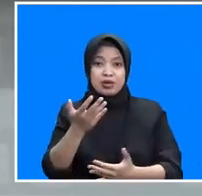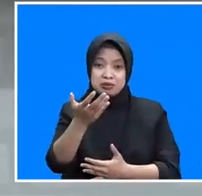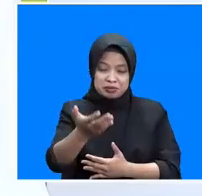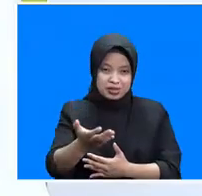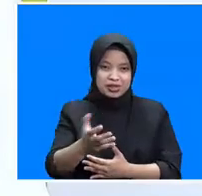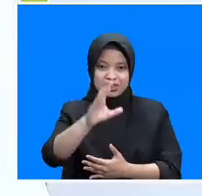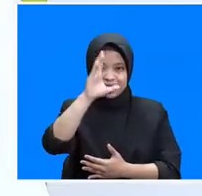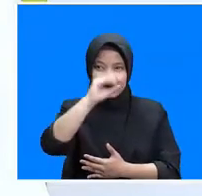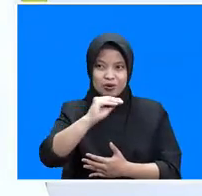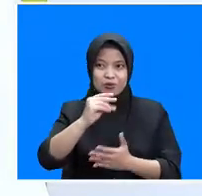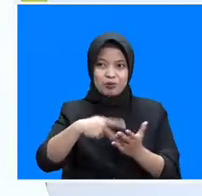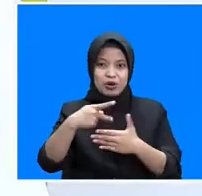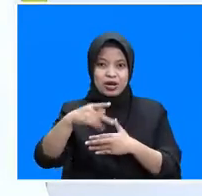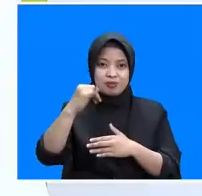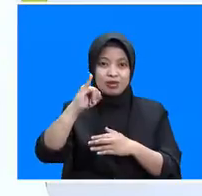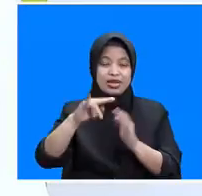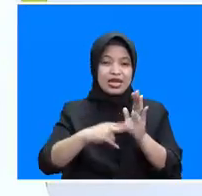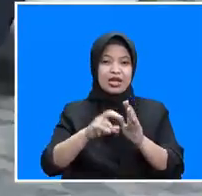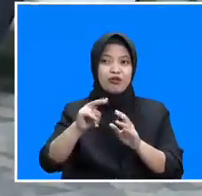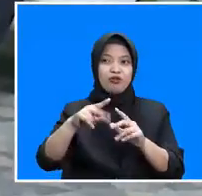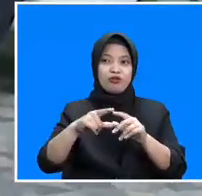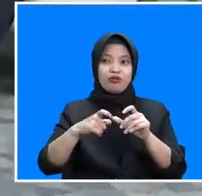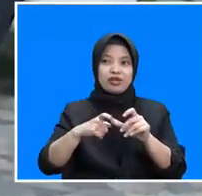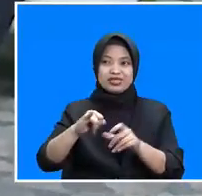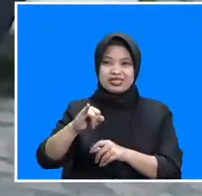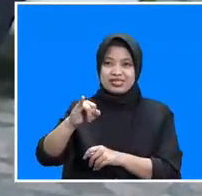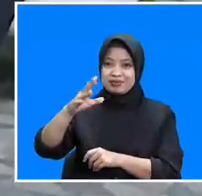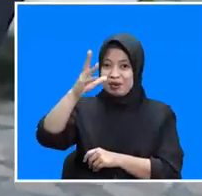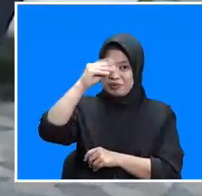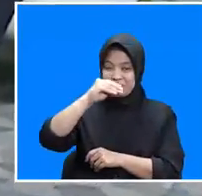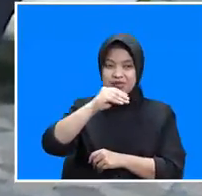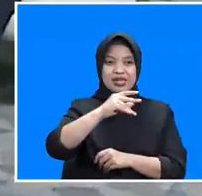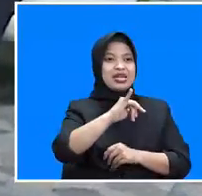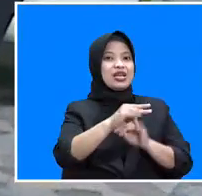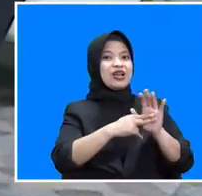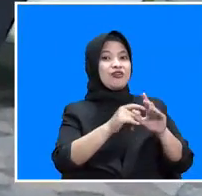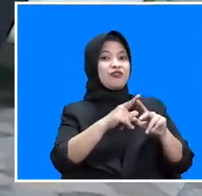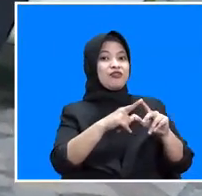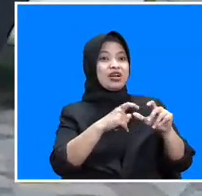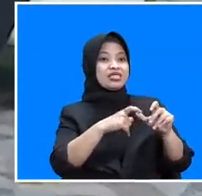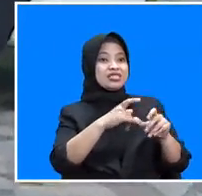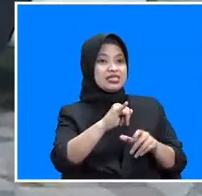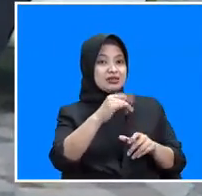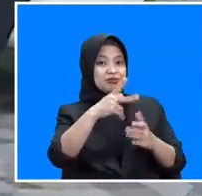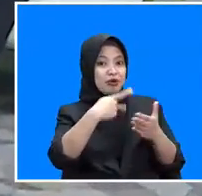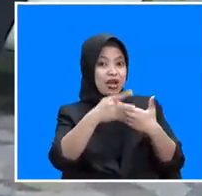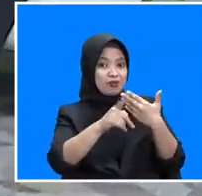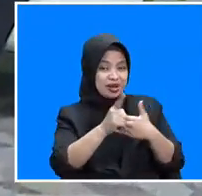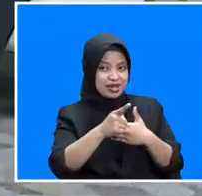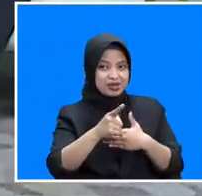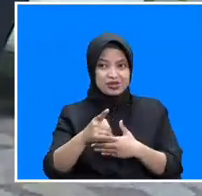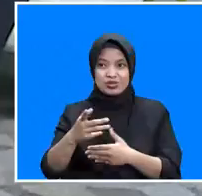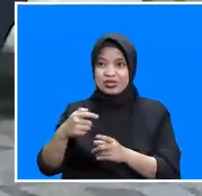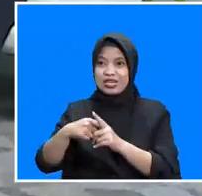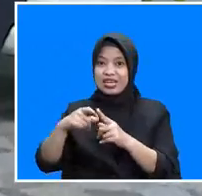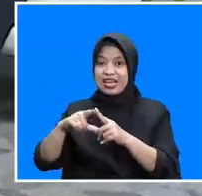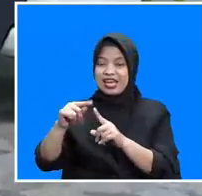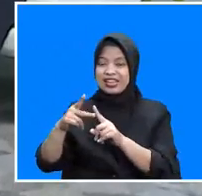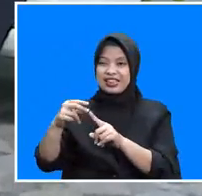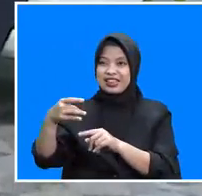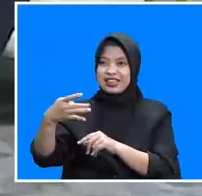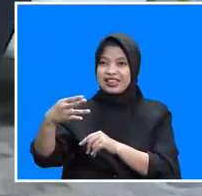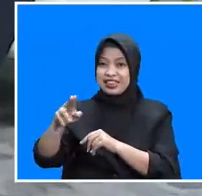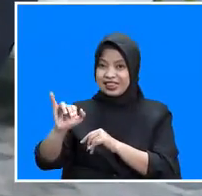Innovasi program, yeah. and I'm sure Catherine is fantastic. Very much intimate with that program too. I visited some of the